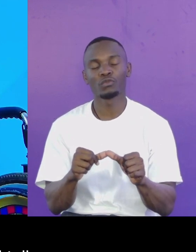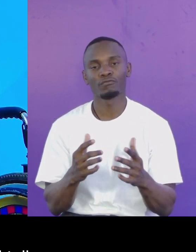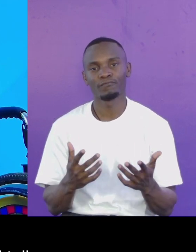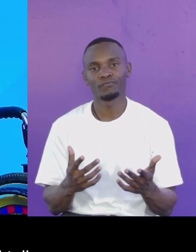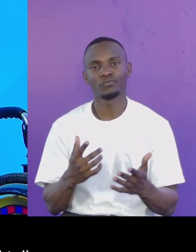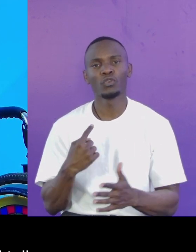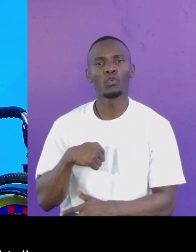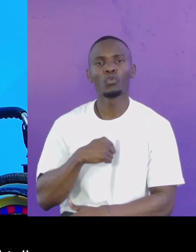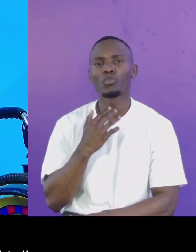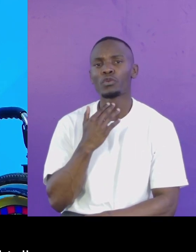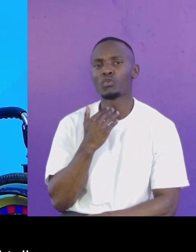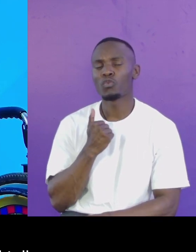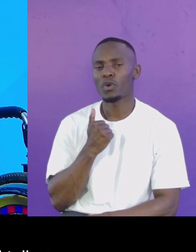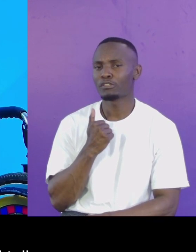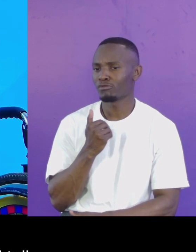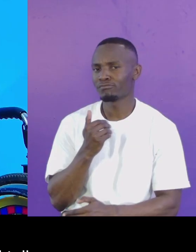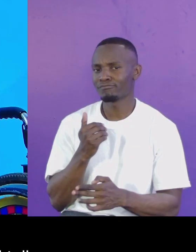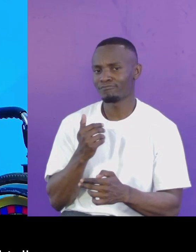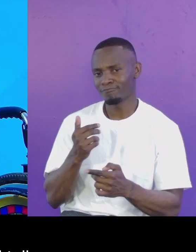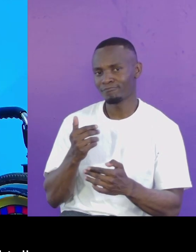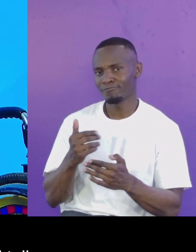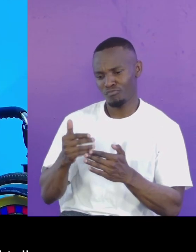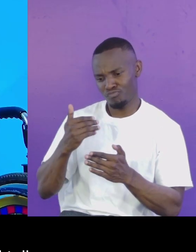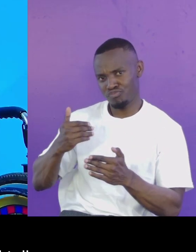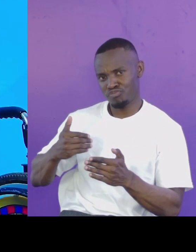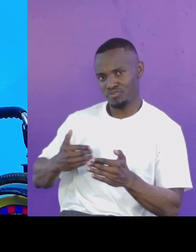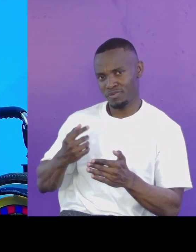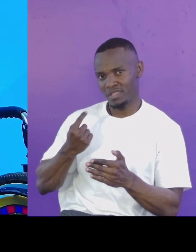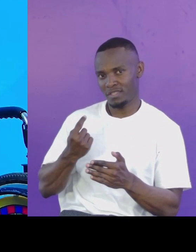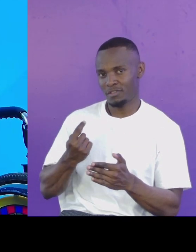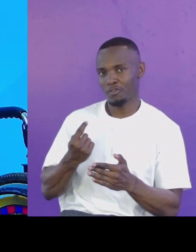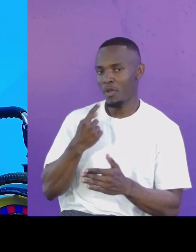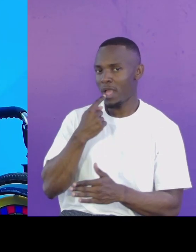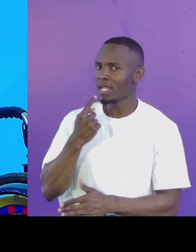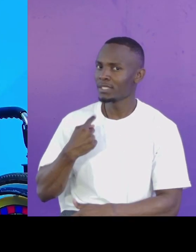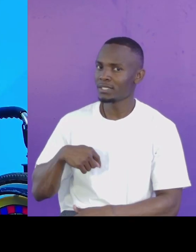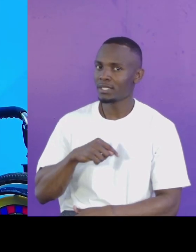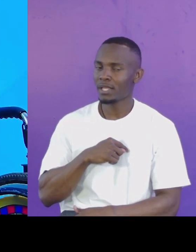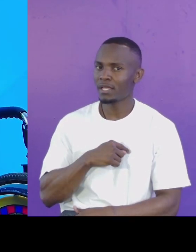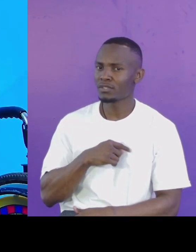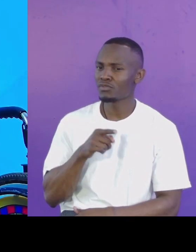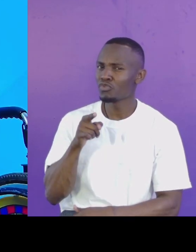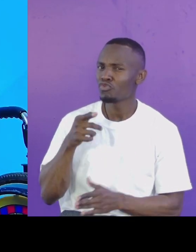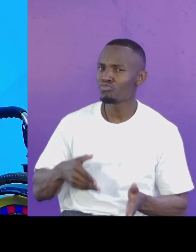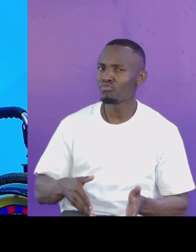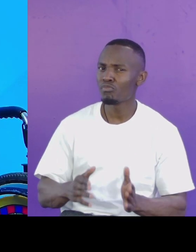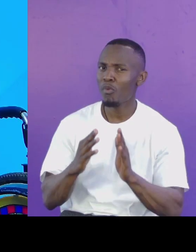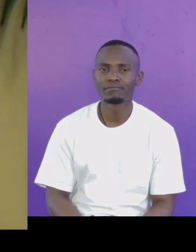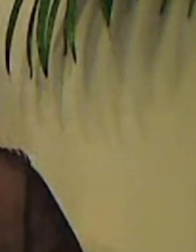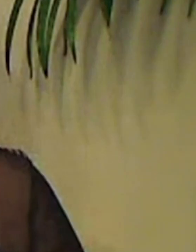just want to take you back a little bit and tell us where you were born.